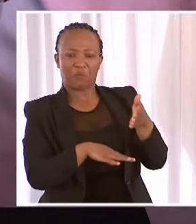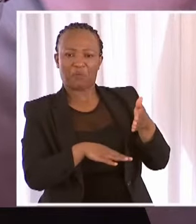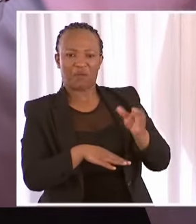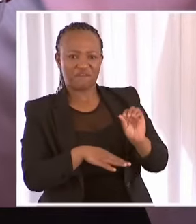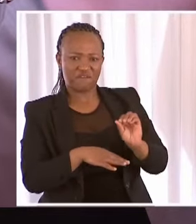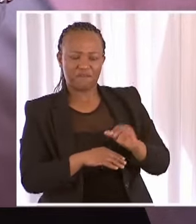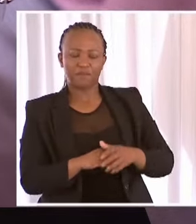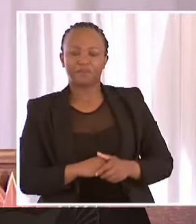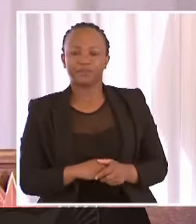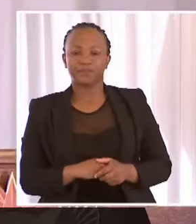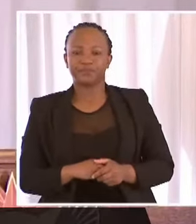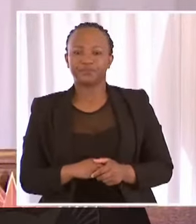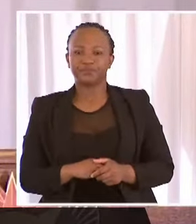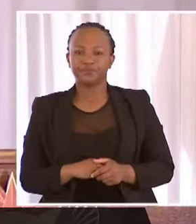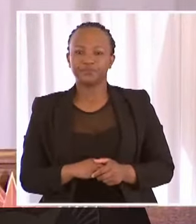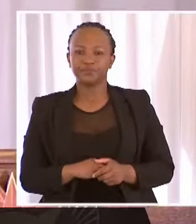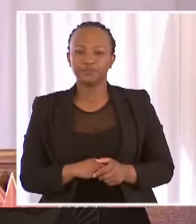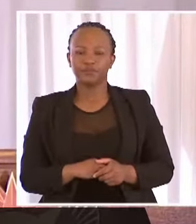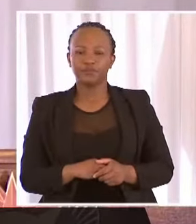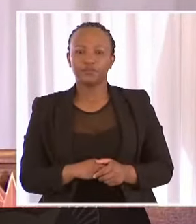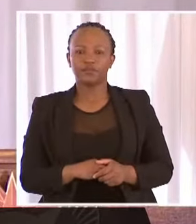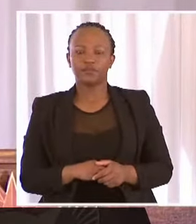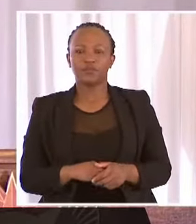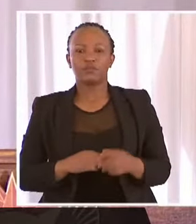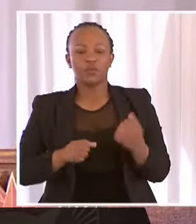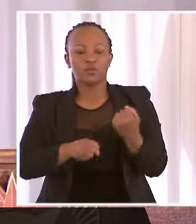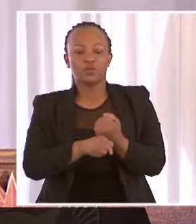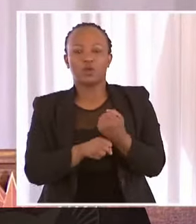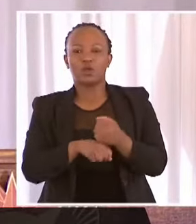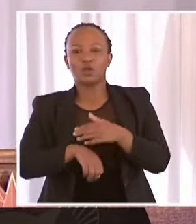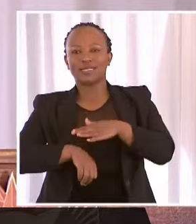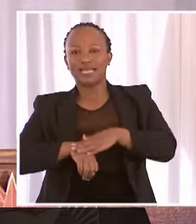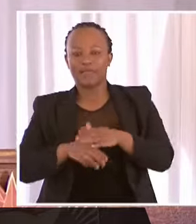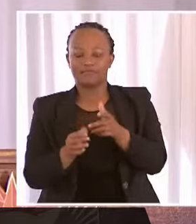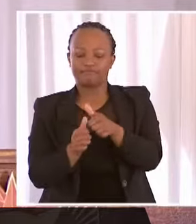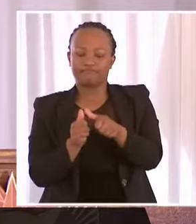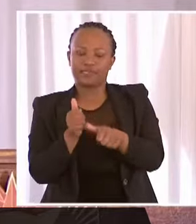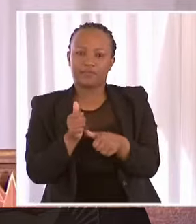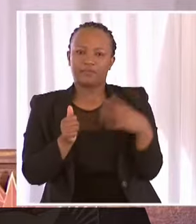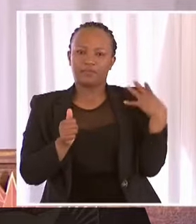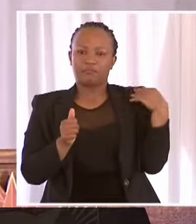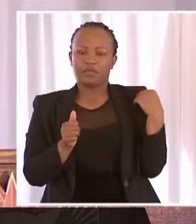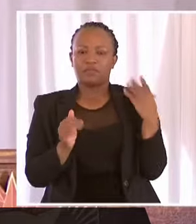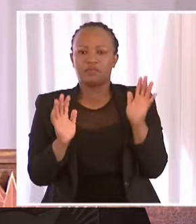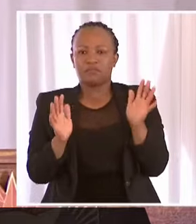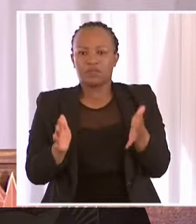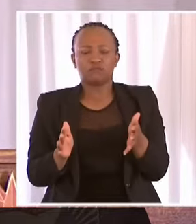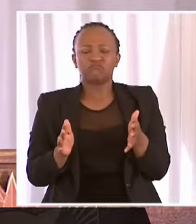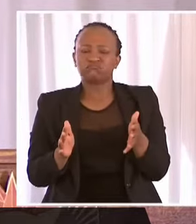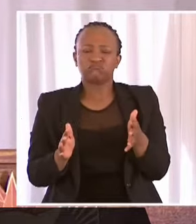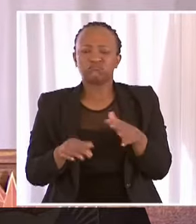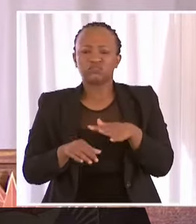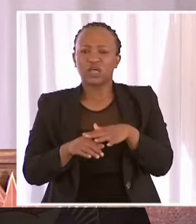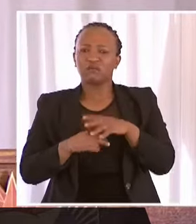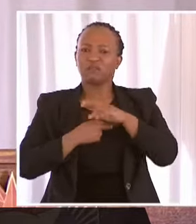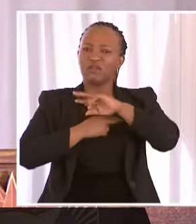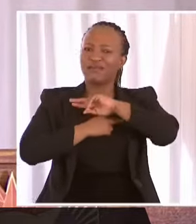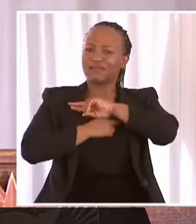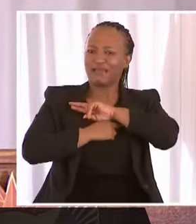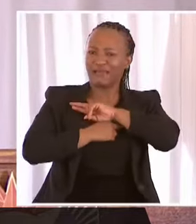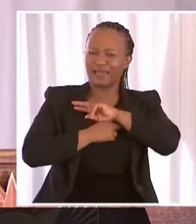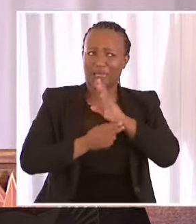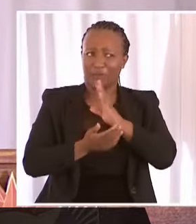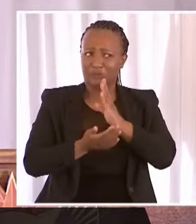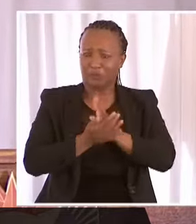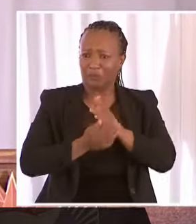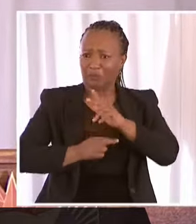And he didn't only do that during his time as deputy minister, even during his retirement, not sure whether he